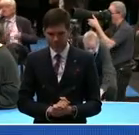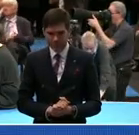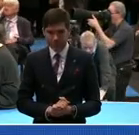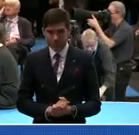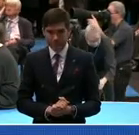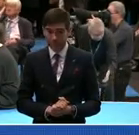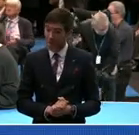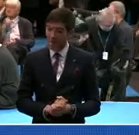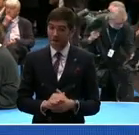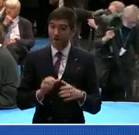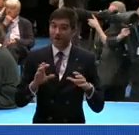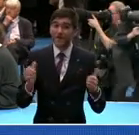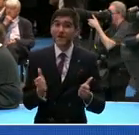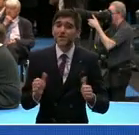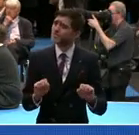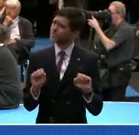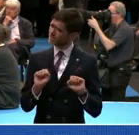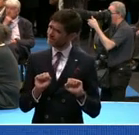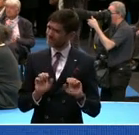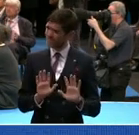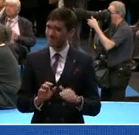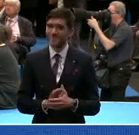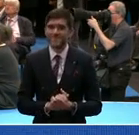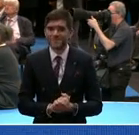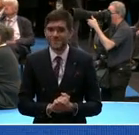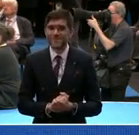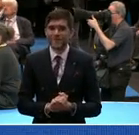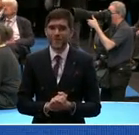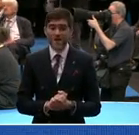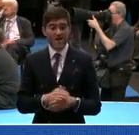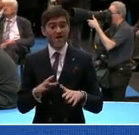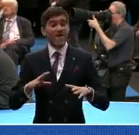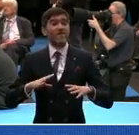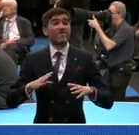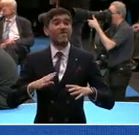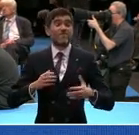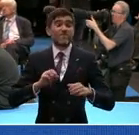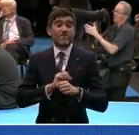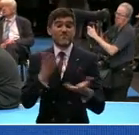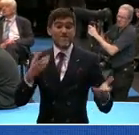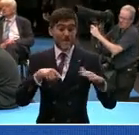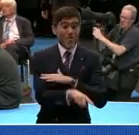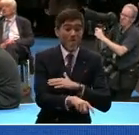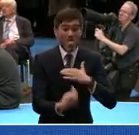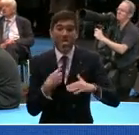And that's not all. We have finally ended free movement.